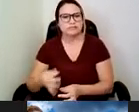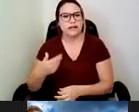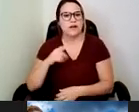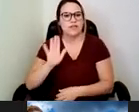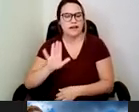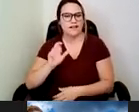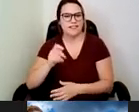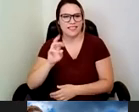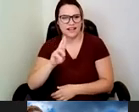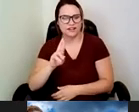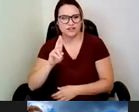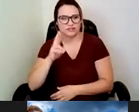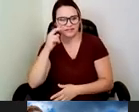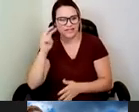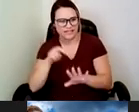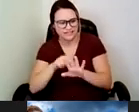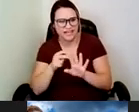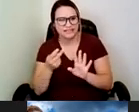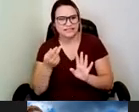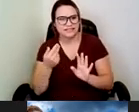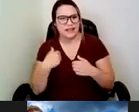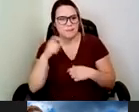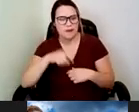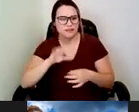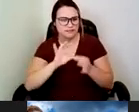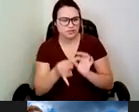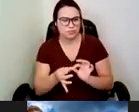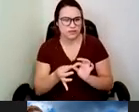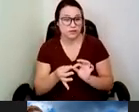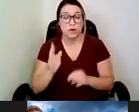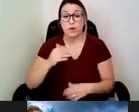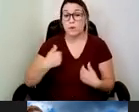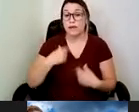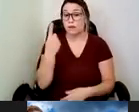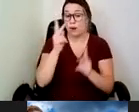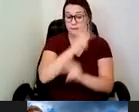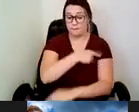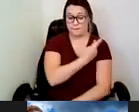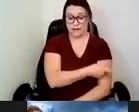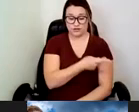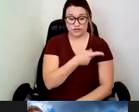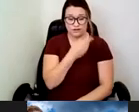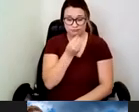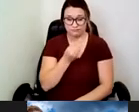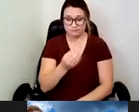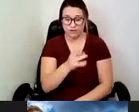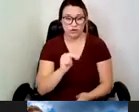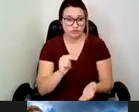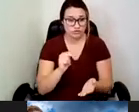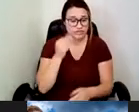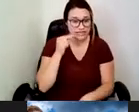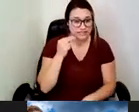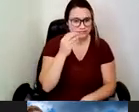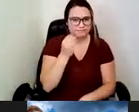that have to be interpreted. We had a patient who told her niece, she had bad heart failure, you can put me in intensive care, you can put me